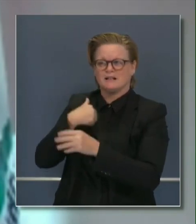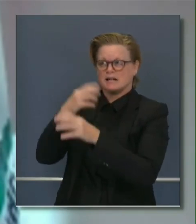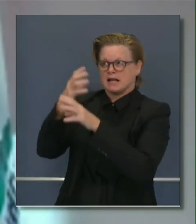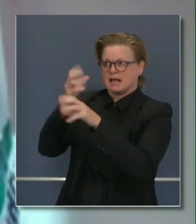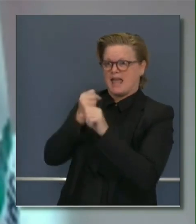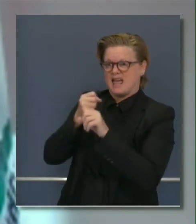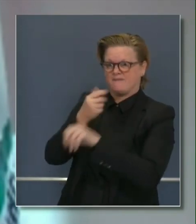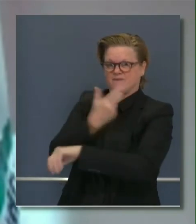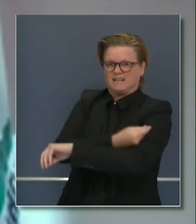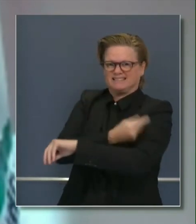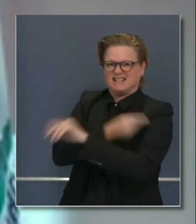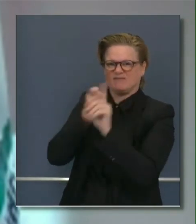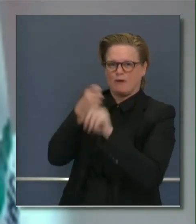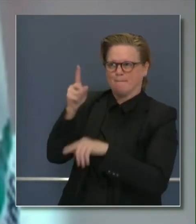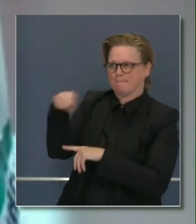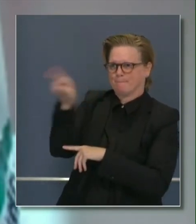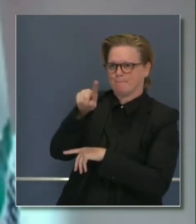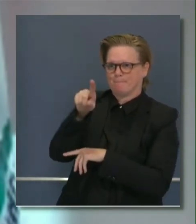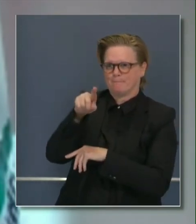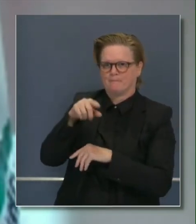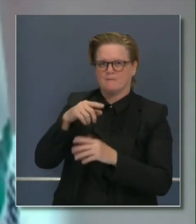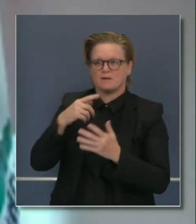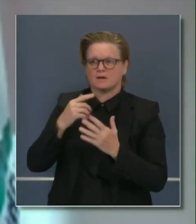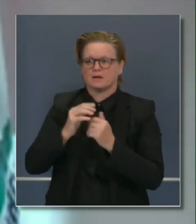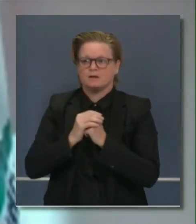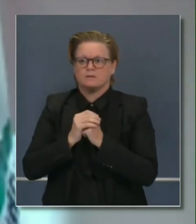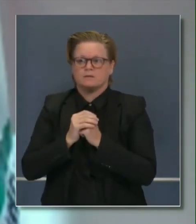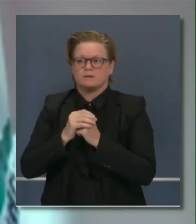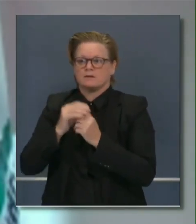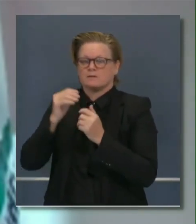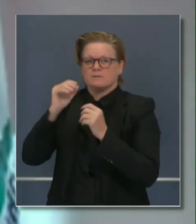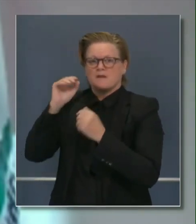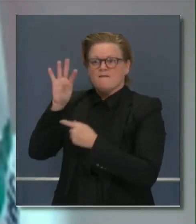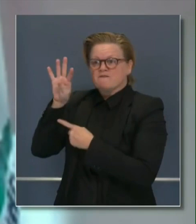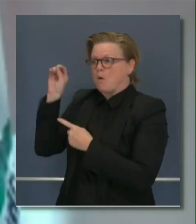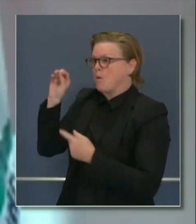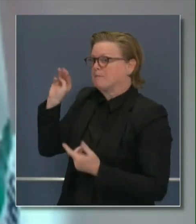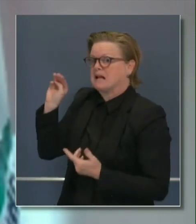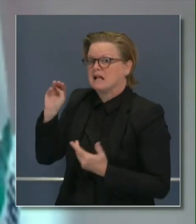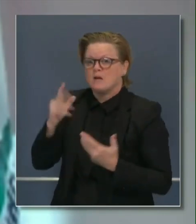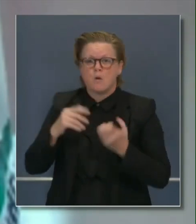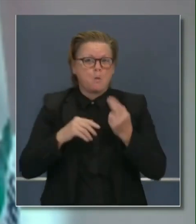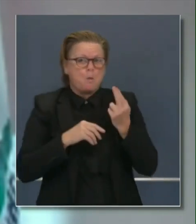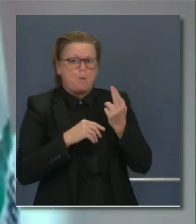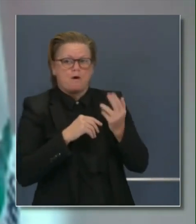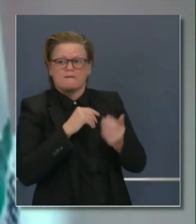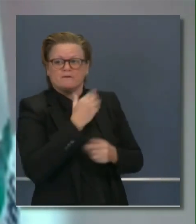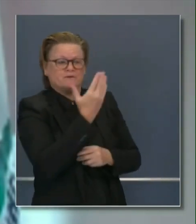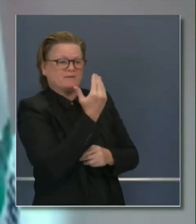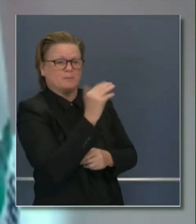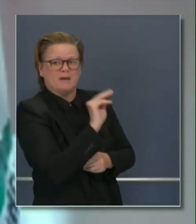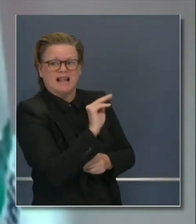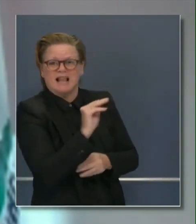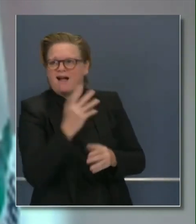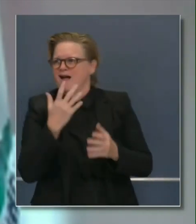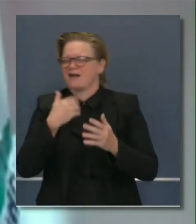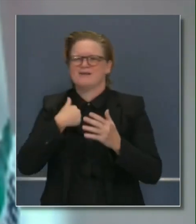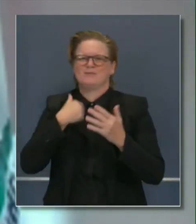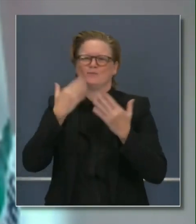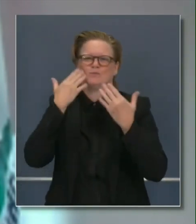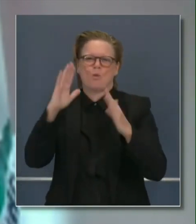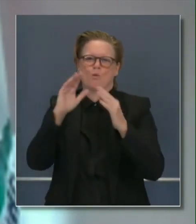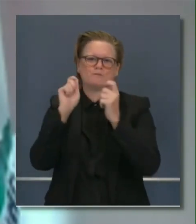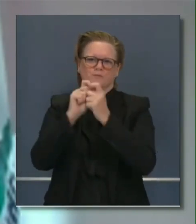40 million doses by the end of the year or 25 and 15 more come early in January. We're not exactly sure, but we're